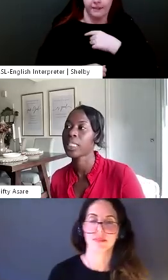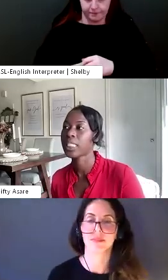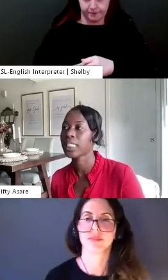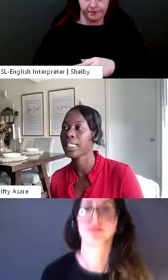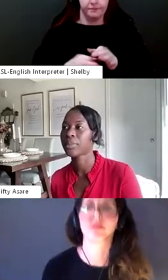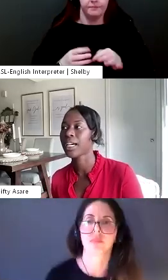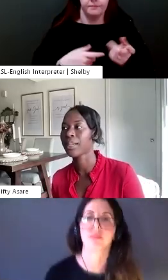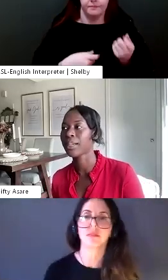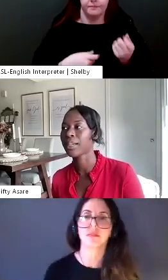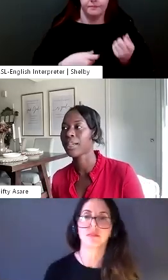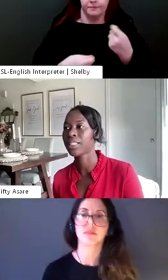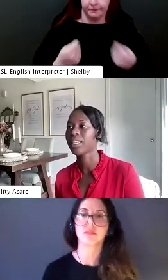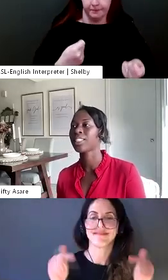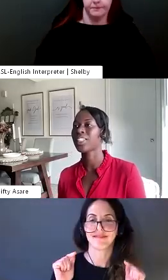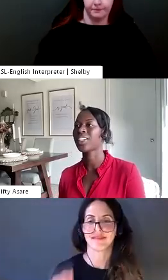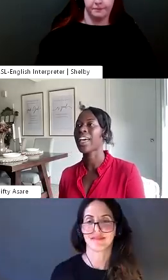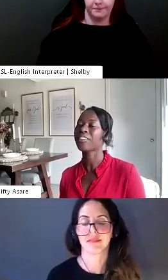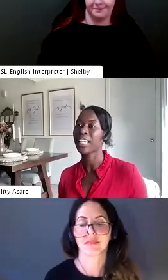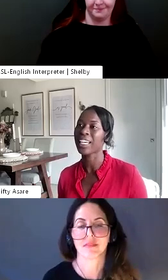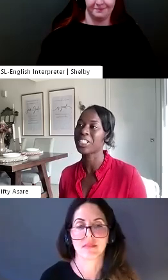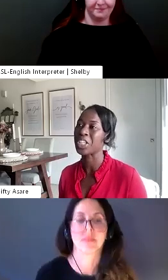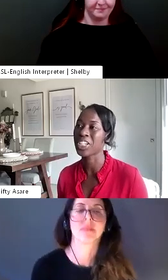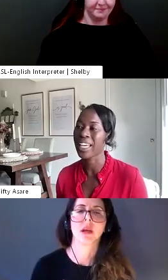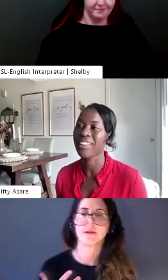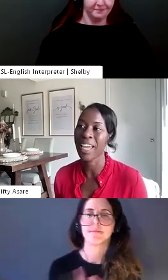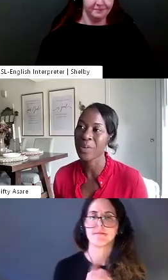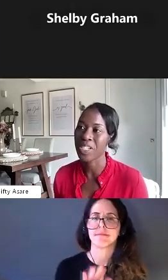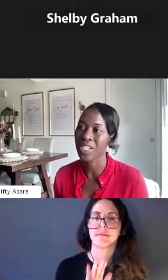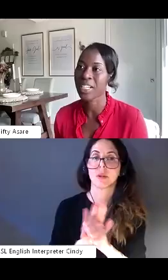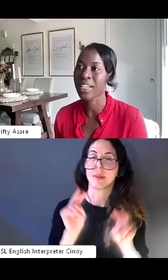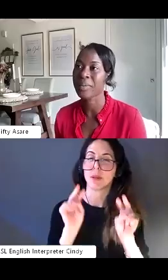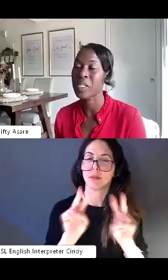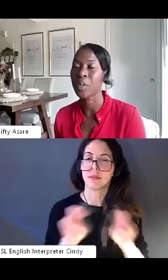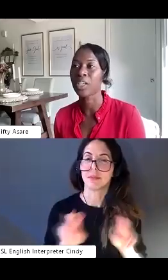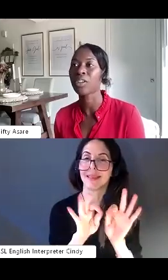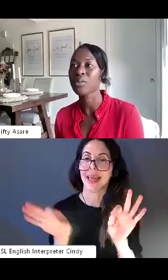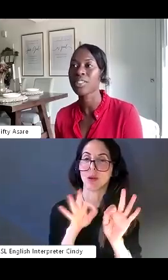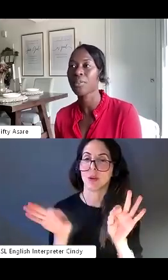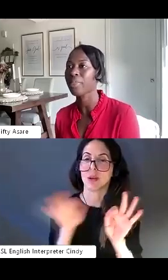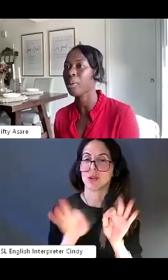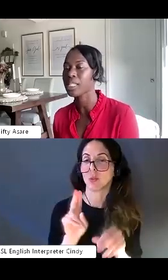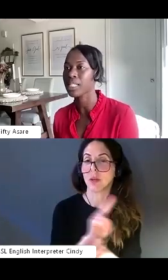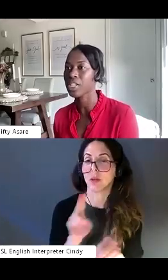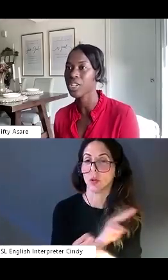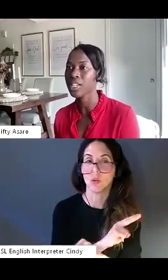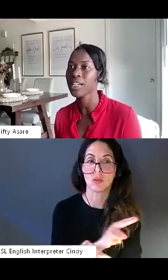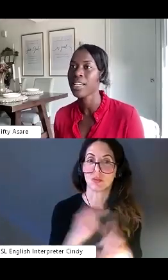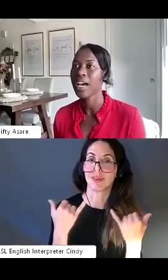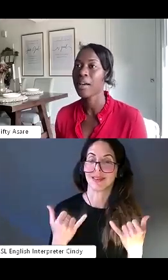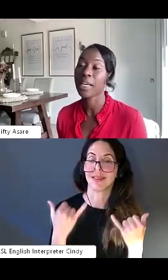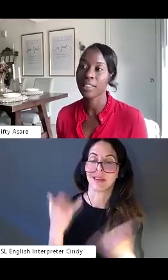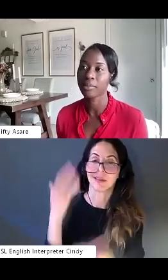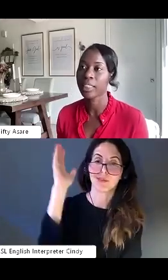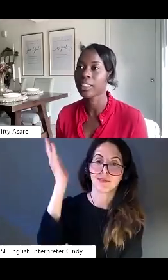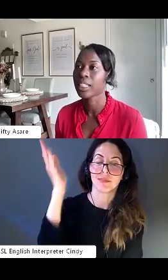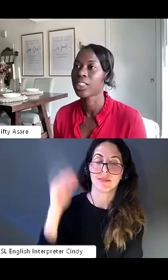Also wanted to take some time to advocate and to look at the language that is being used throughout the presentation